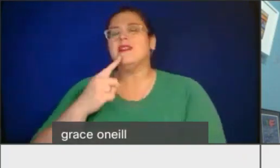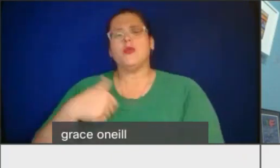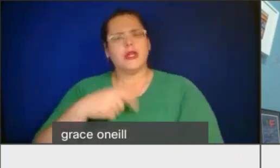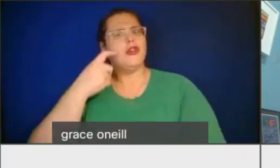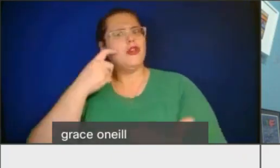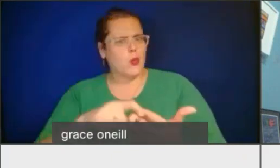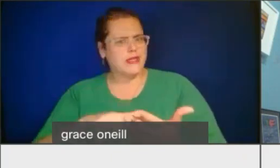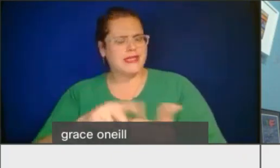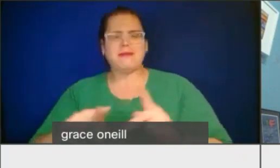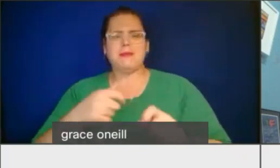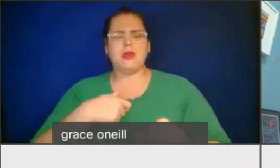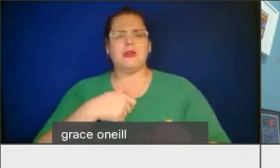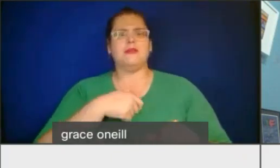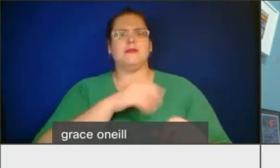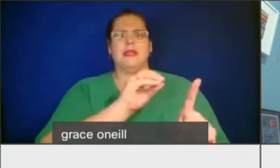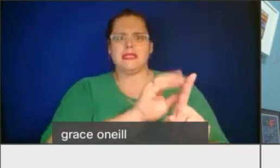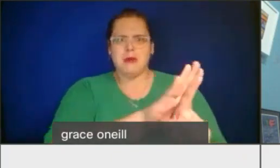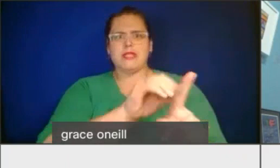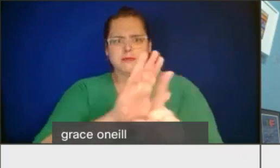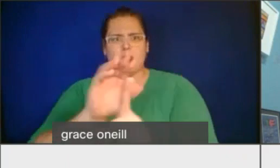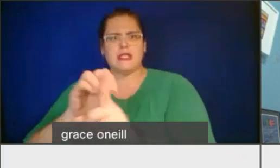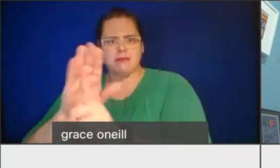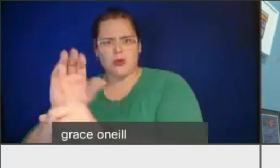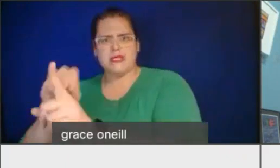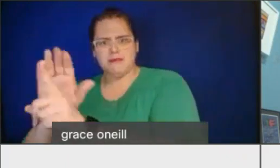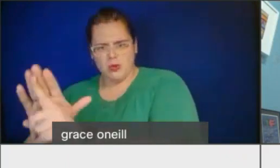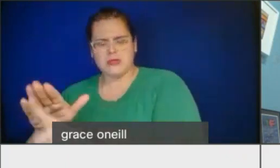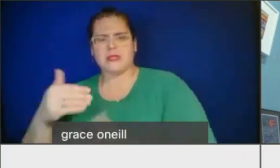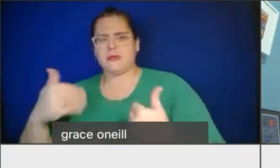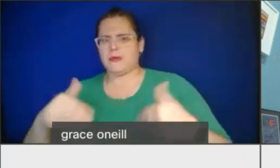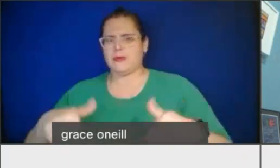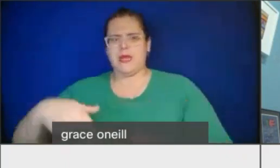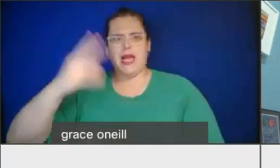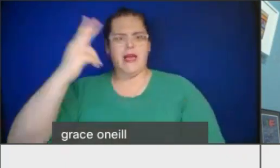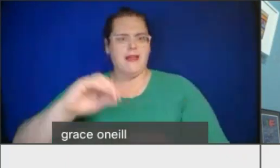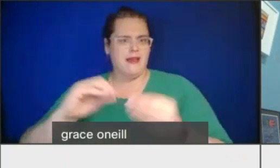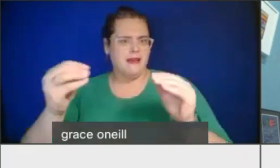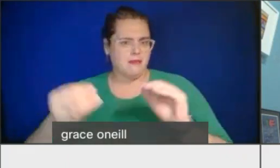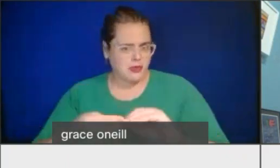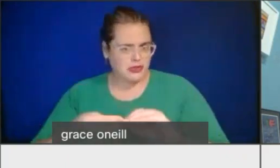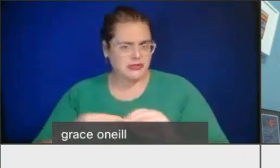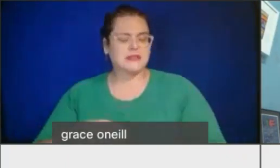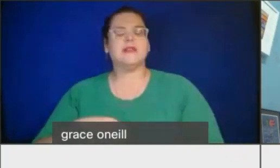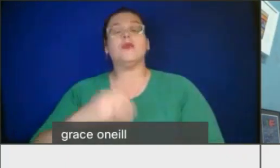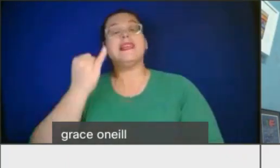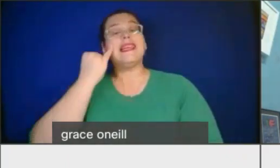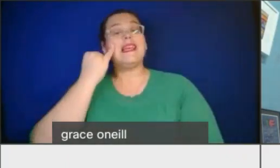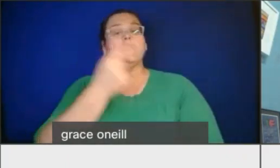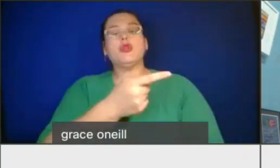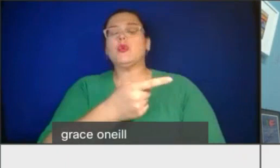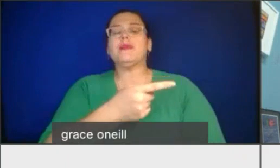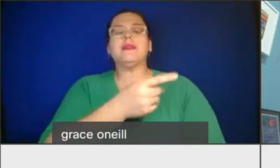a lot to COVID given these high numbers. So if you're quarantining a